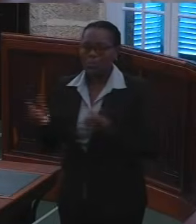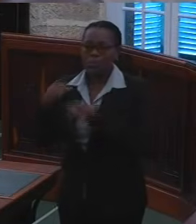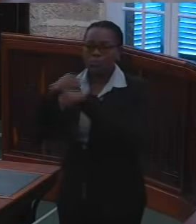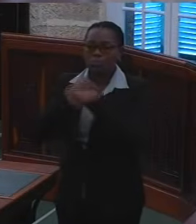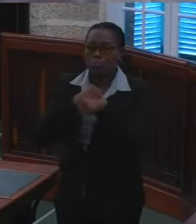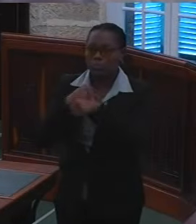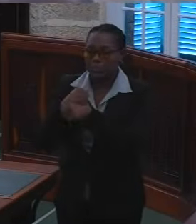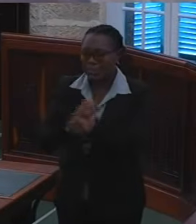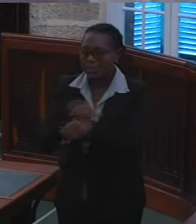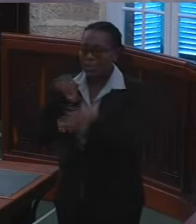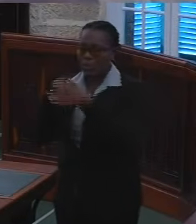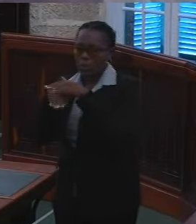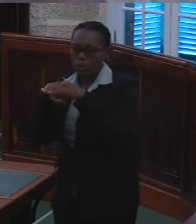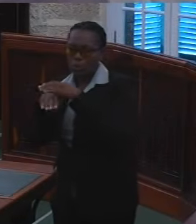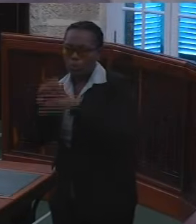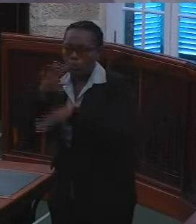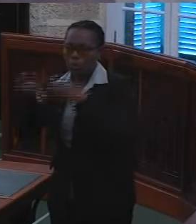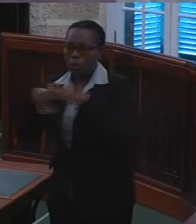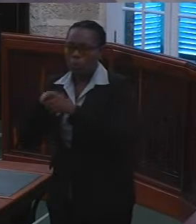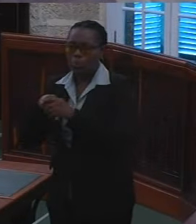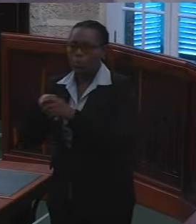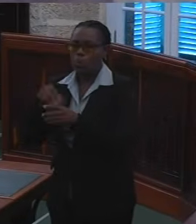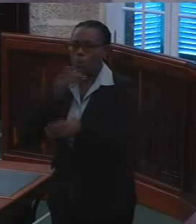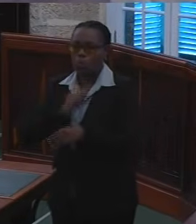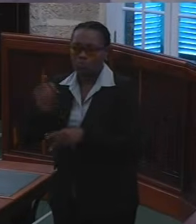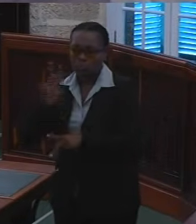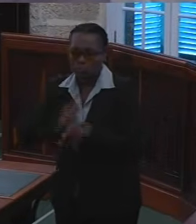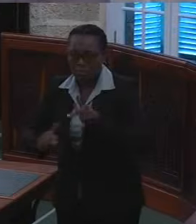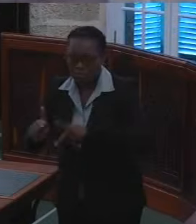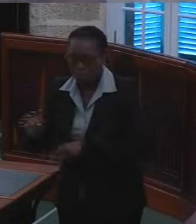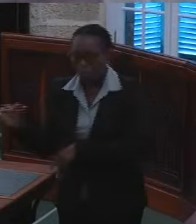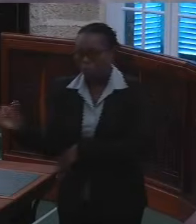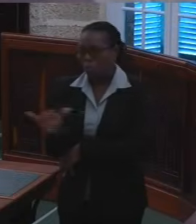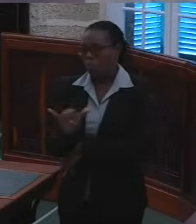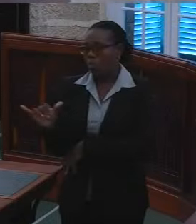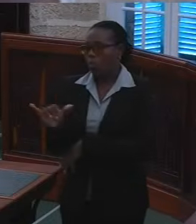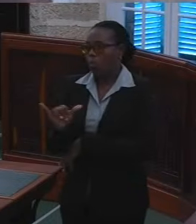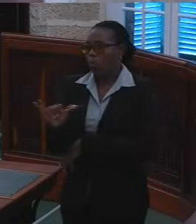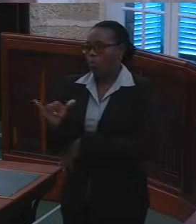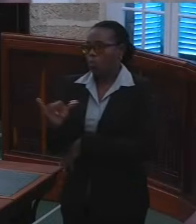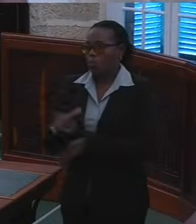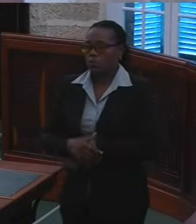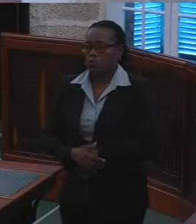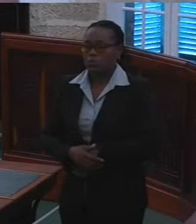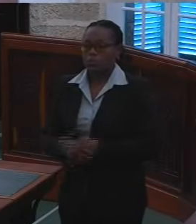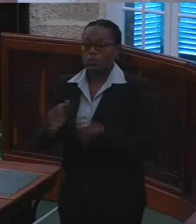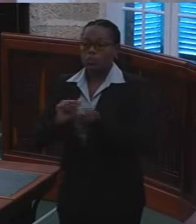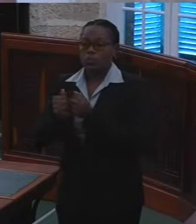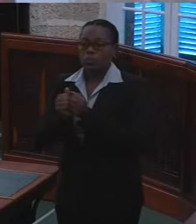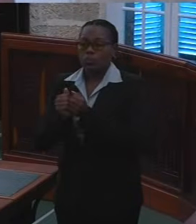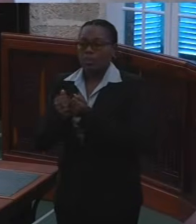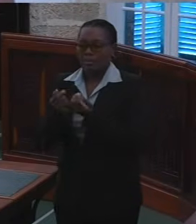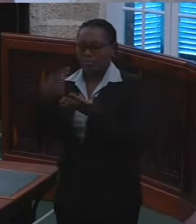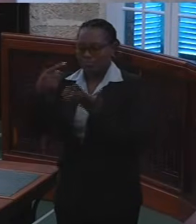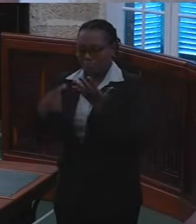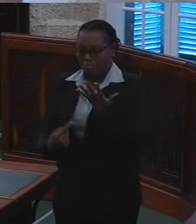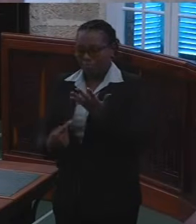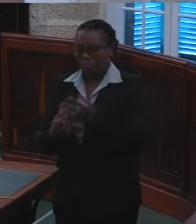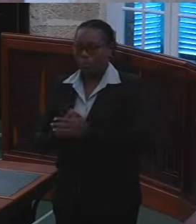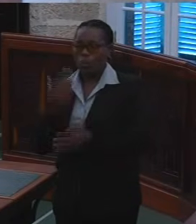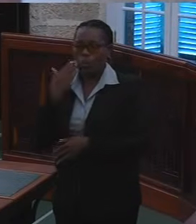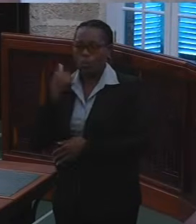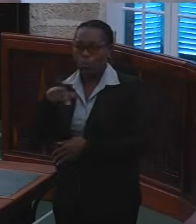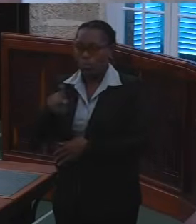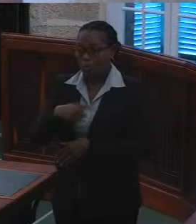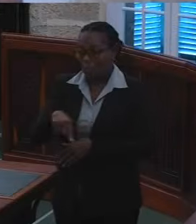the inclusiveness of those seniors, along with the sporting aspect of it, where we know that those athletes can